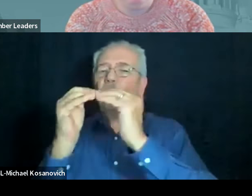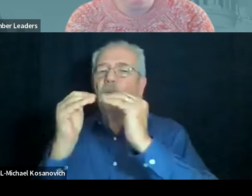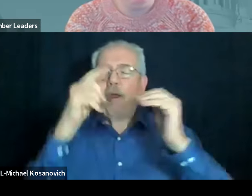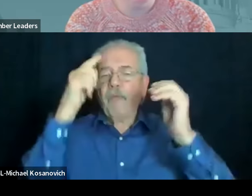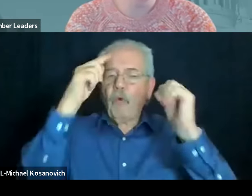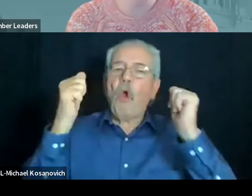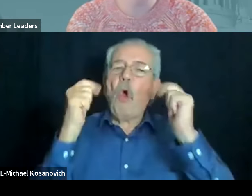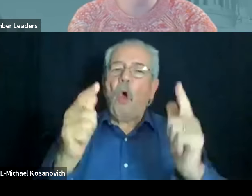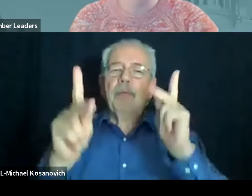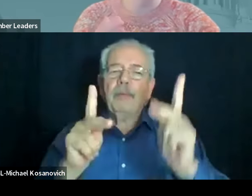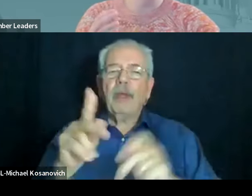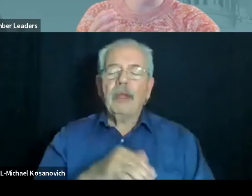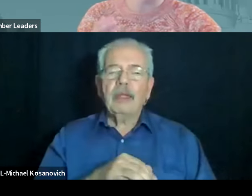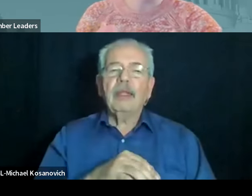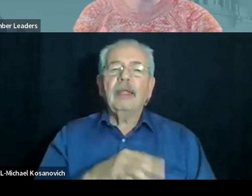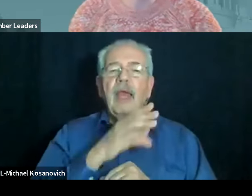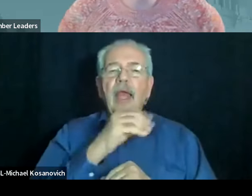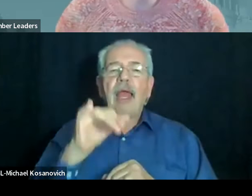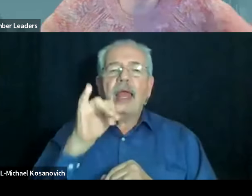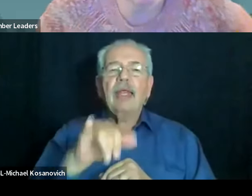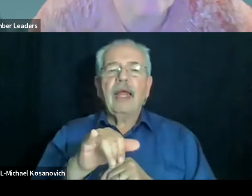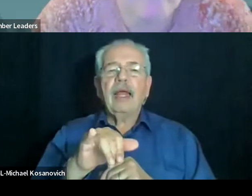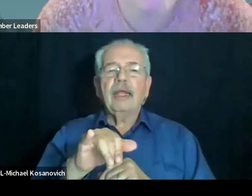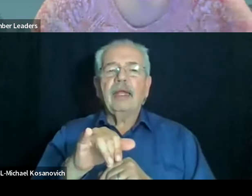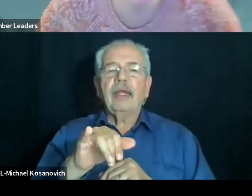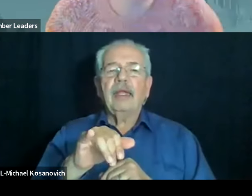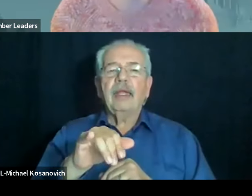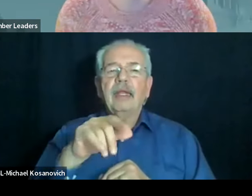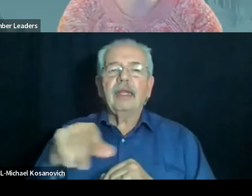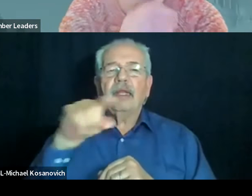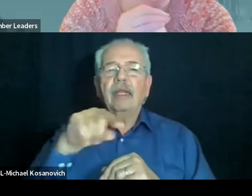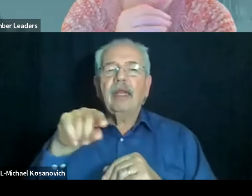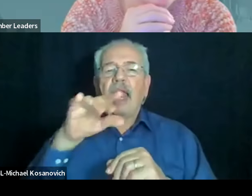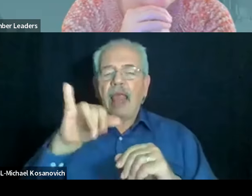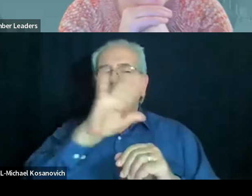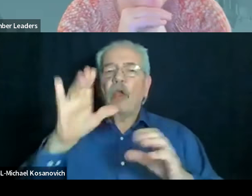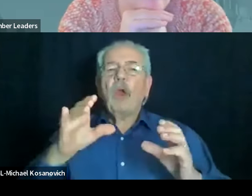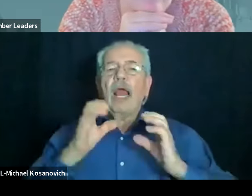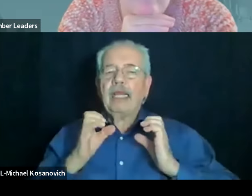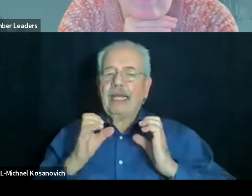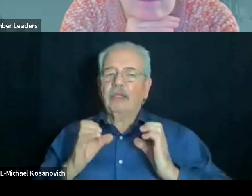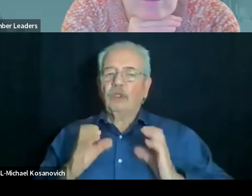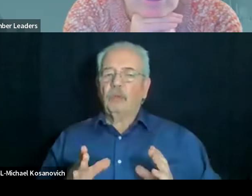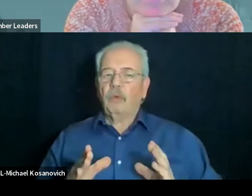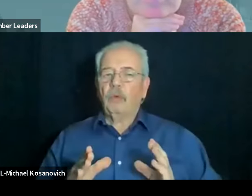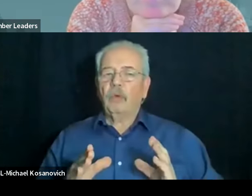everybody. And definitely their patients, if their clients or customers tap into, you know, the public mental health